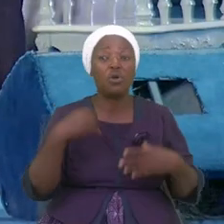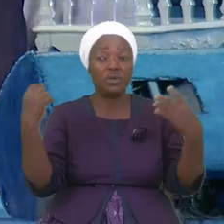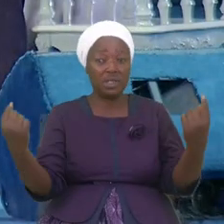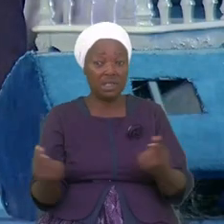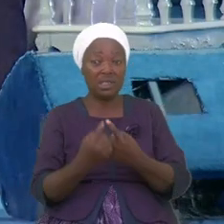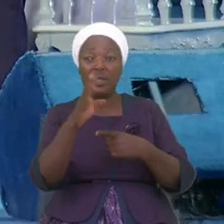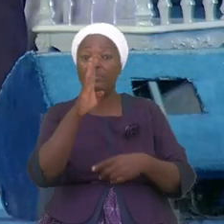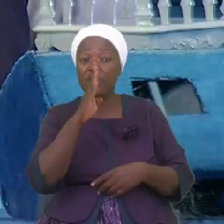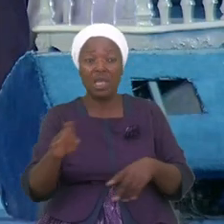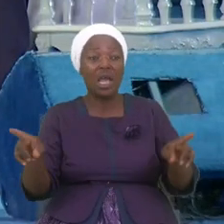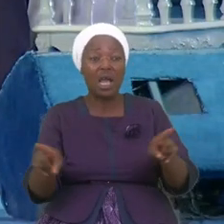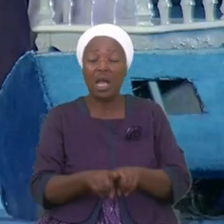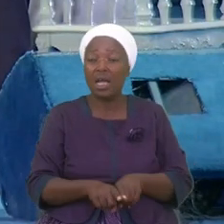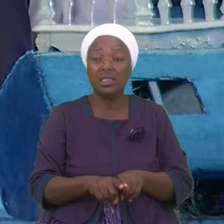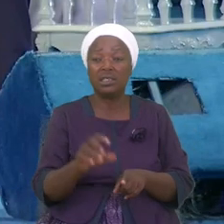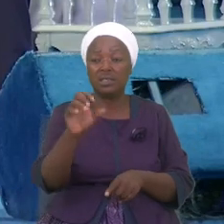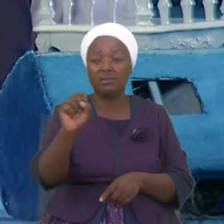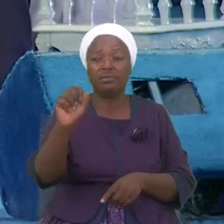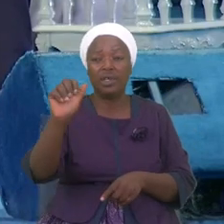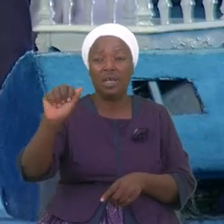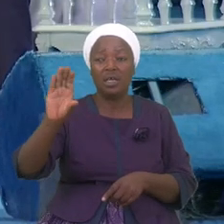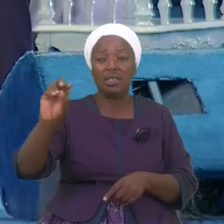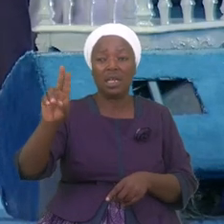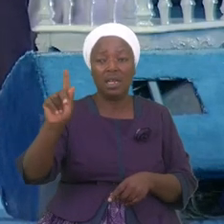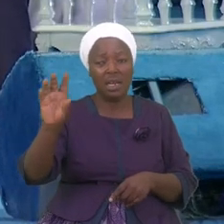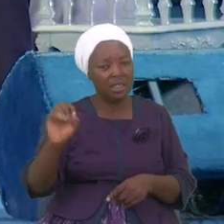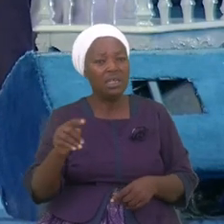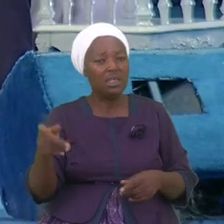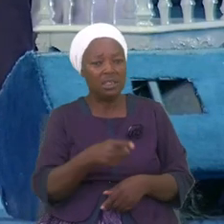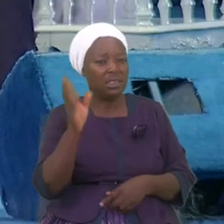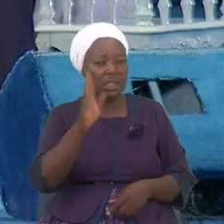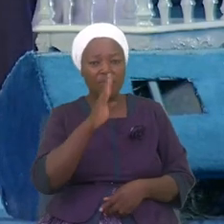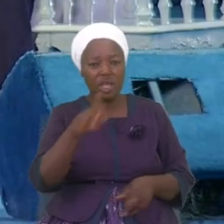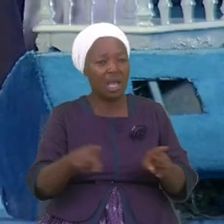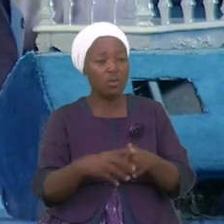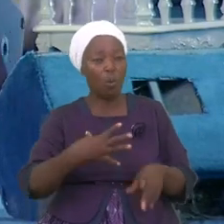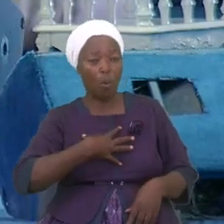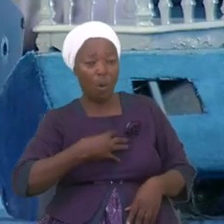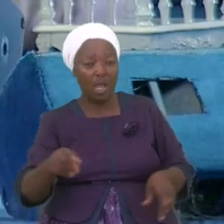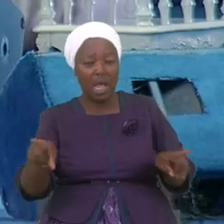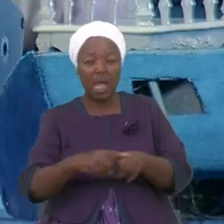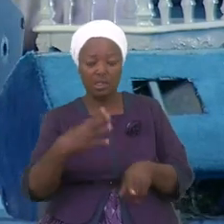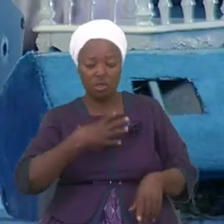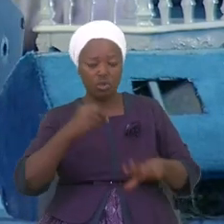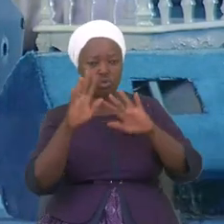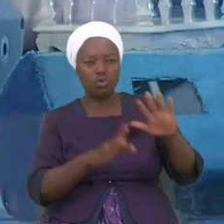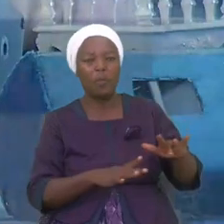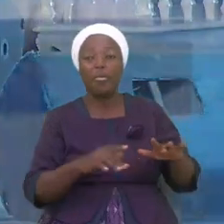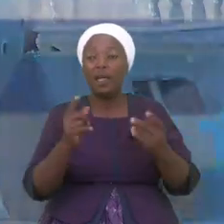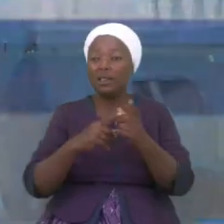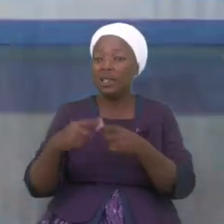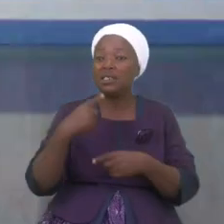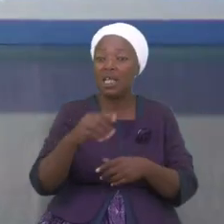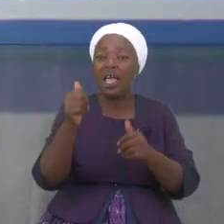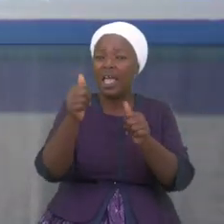be as scarlet, they shall be as white as snow. Every